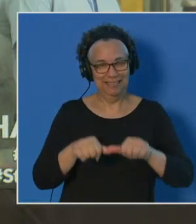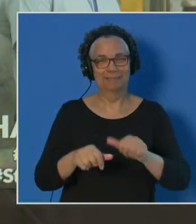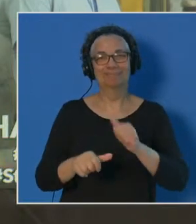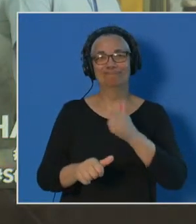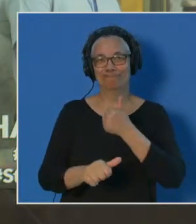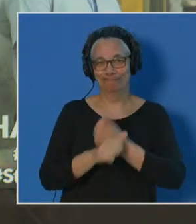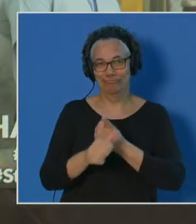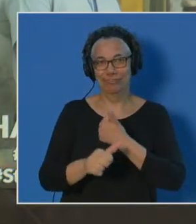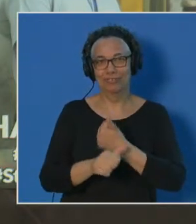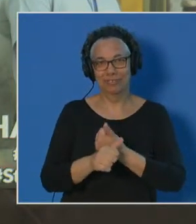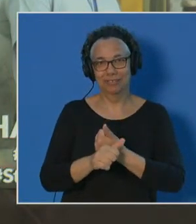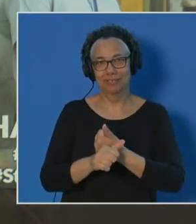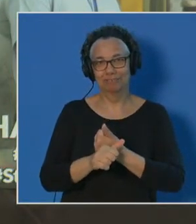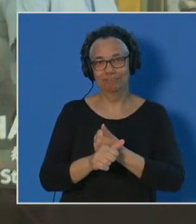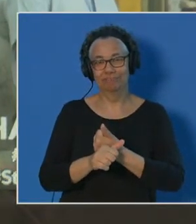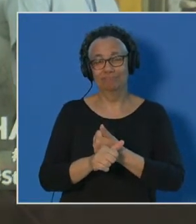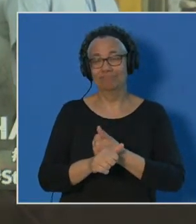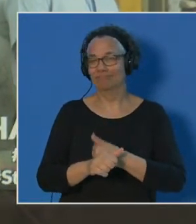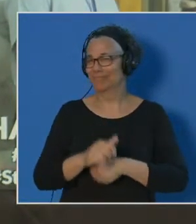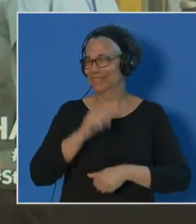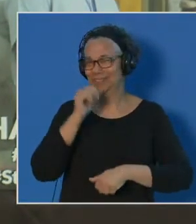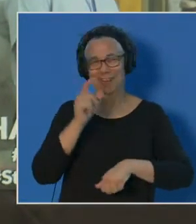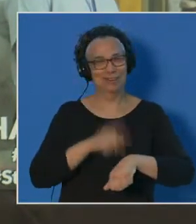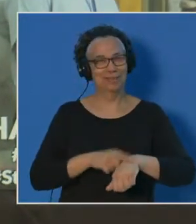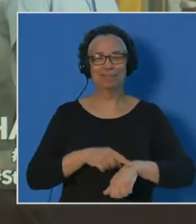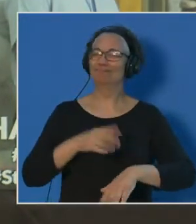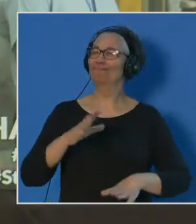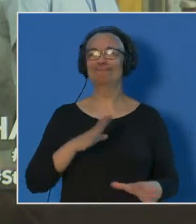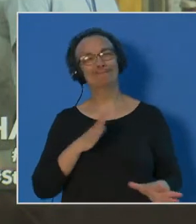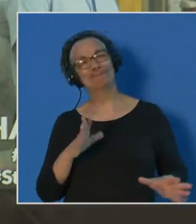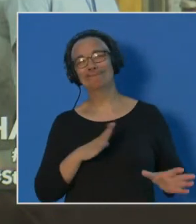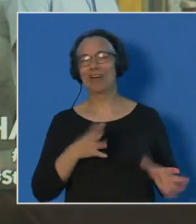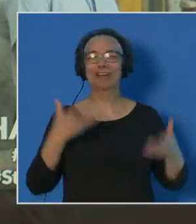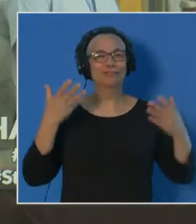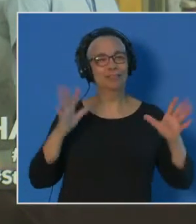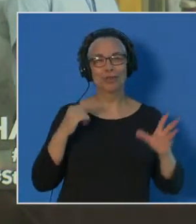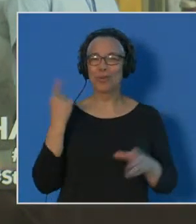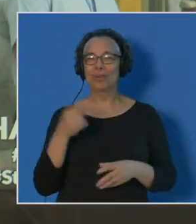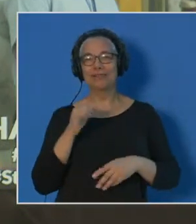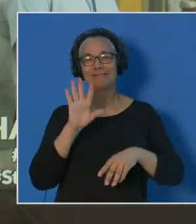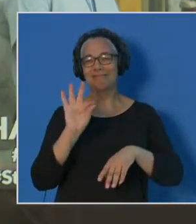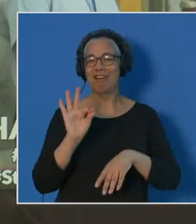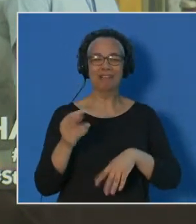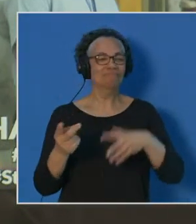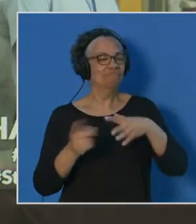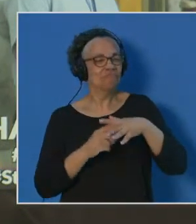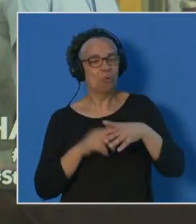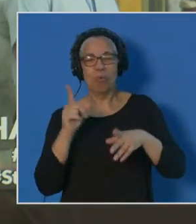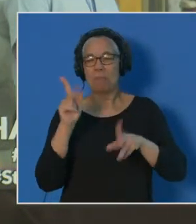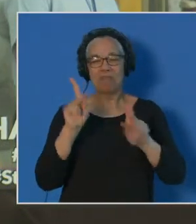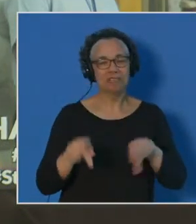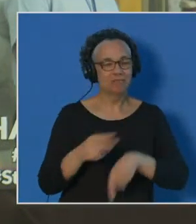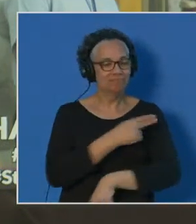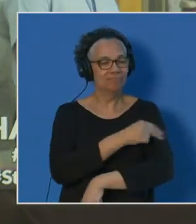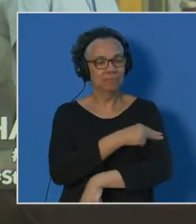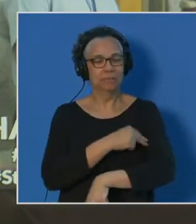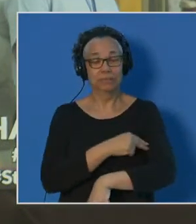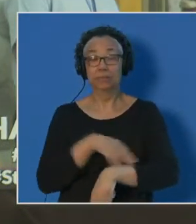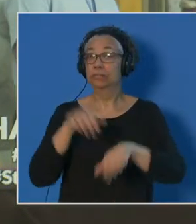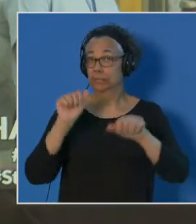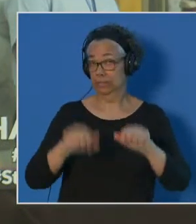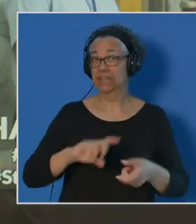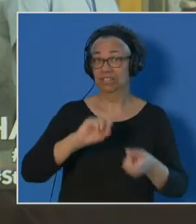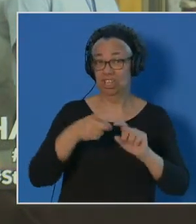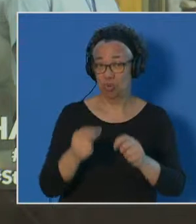not a time to say, oh, everything's fine, everything's done, or there's only 9 active cases, there's only 1 person in the hospital, because that can change, and it can change like